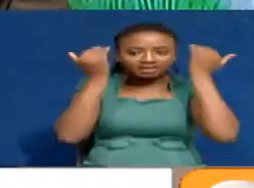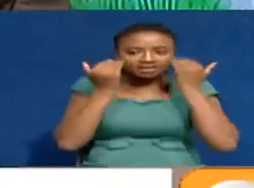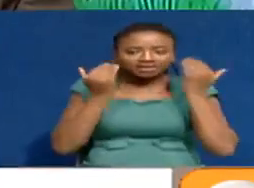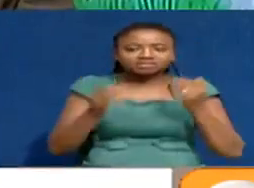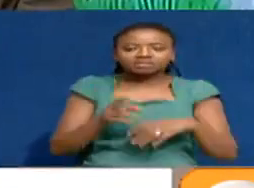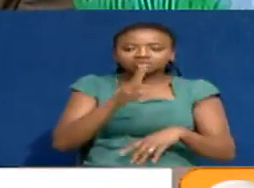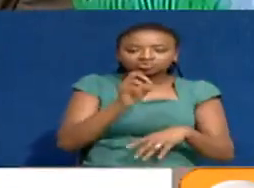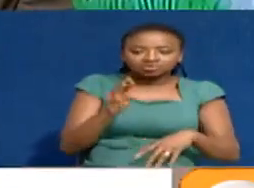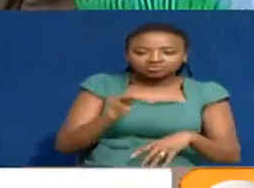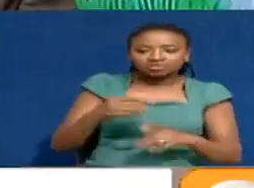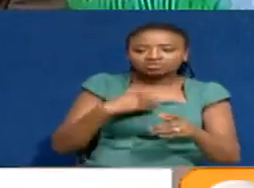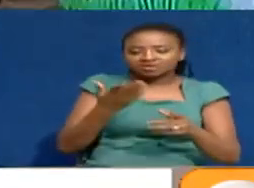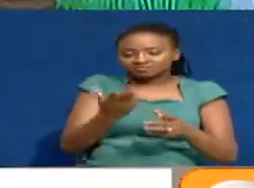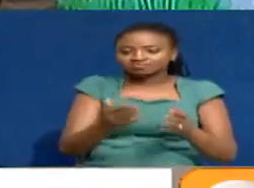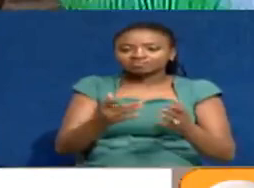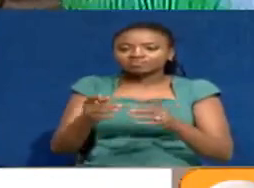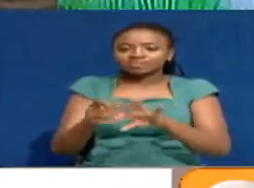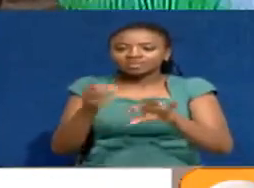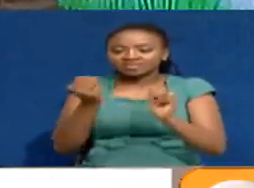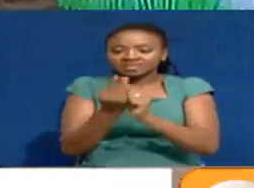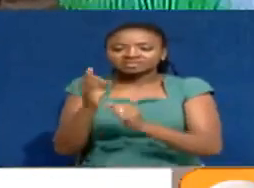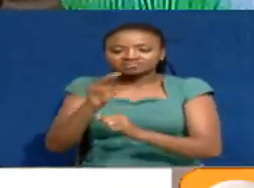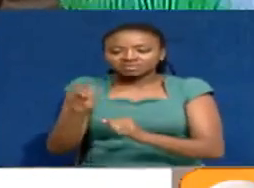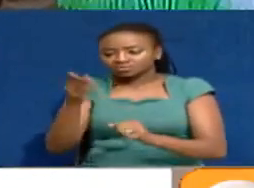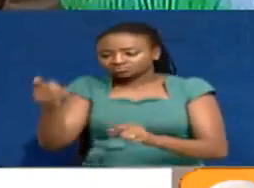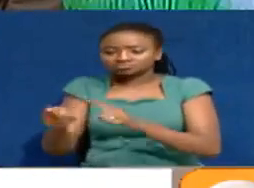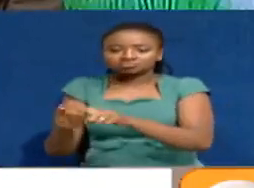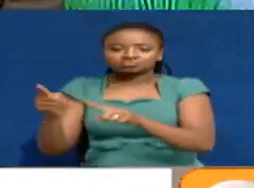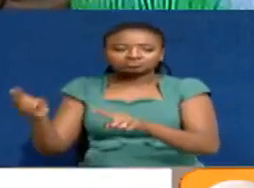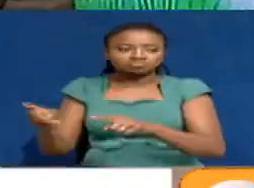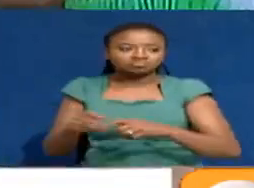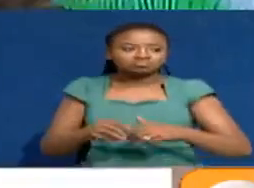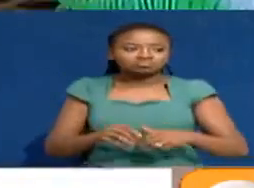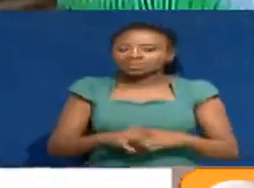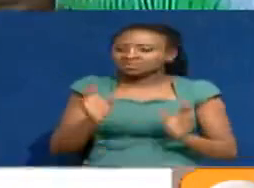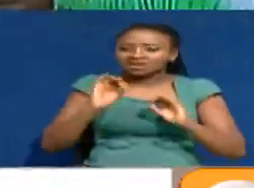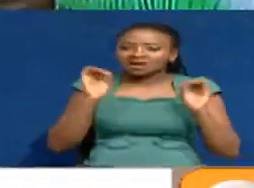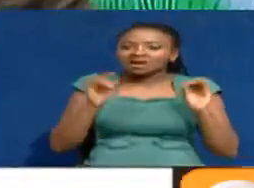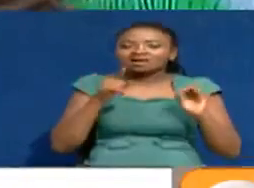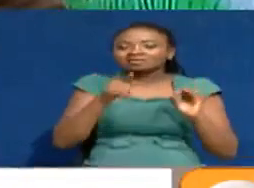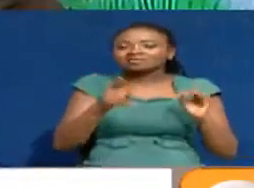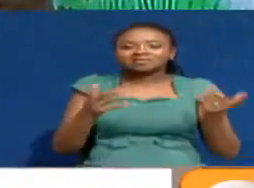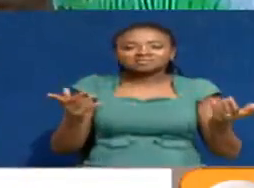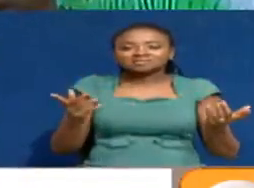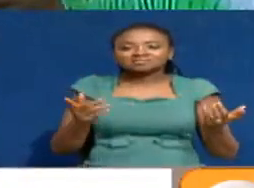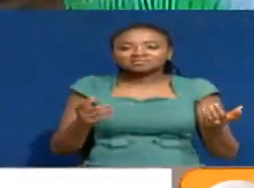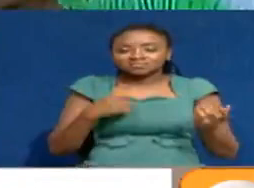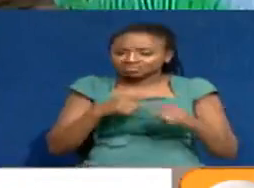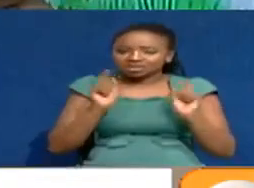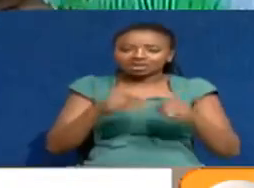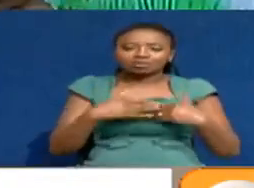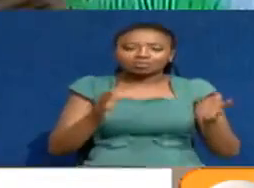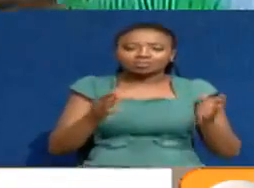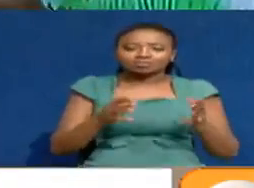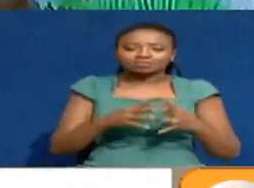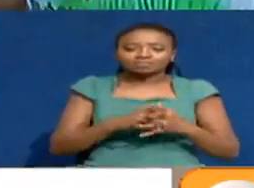did business here. These are the papers. 13 million, these are the papers. Now give us a rough idea. Those are matters before court, but I can tell you.